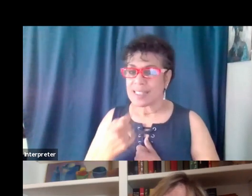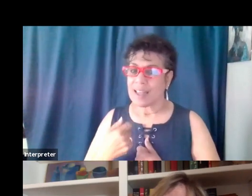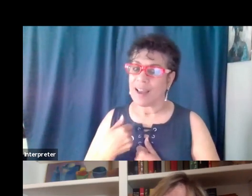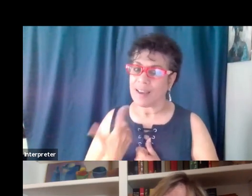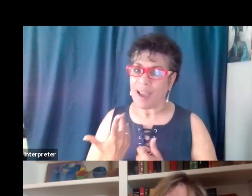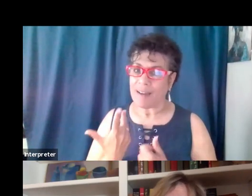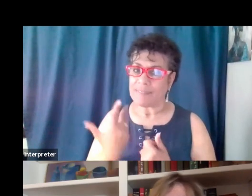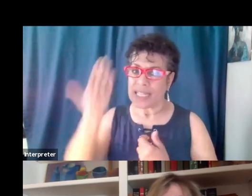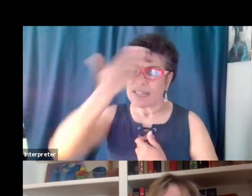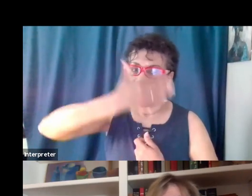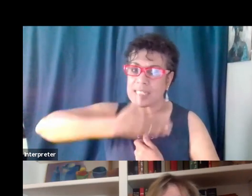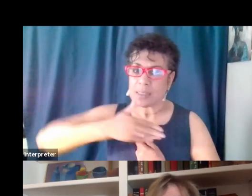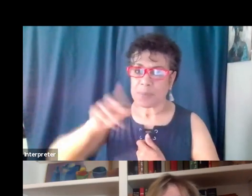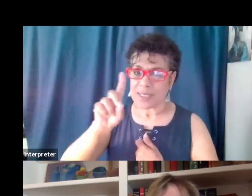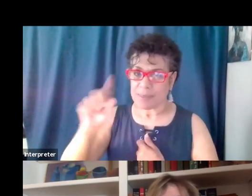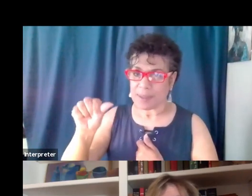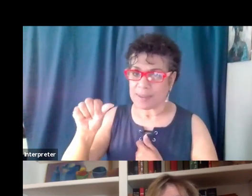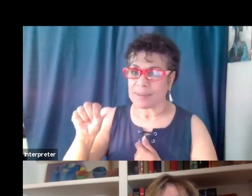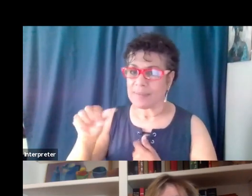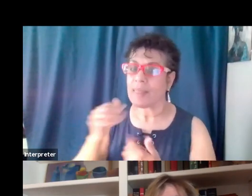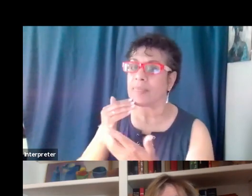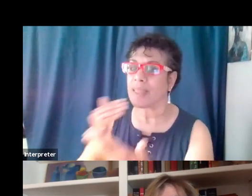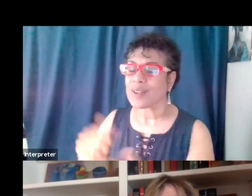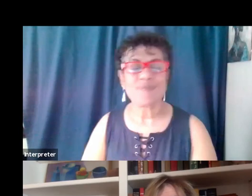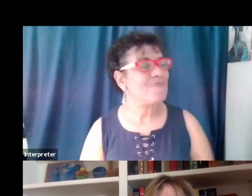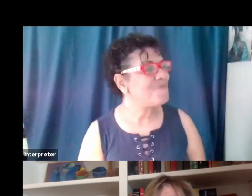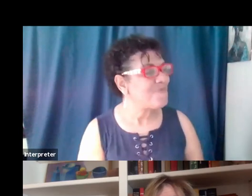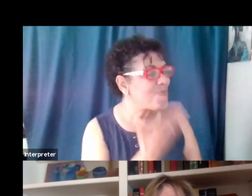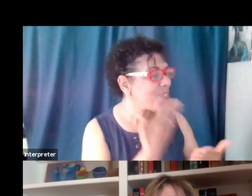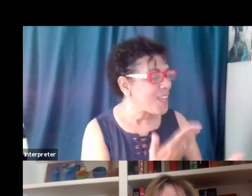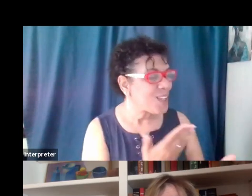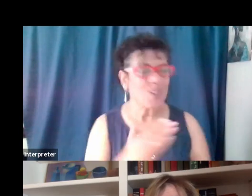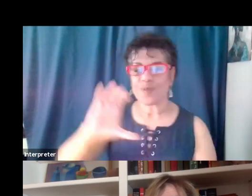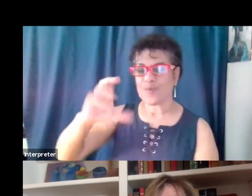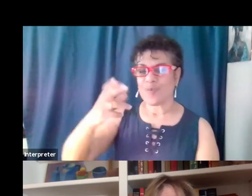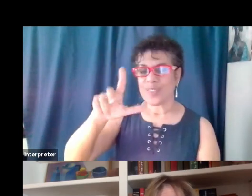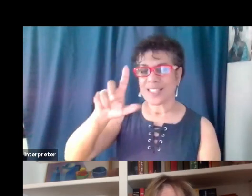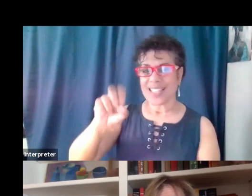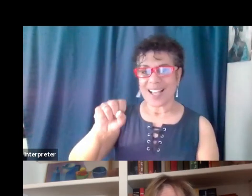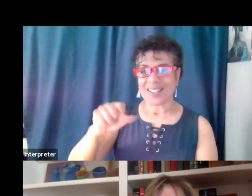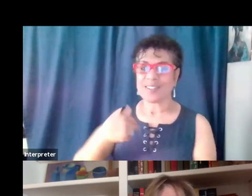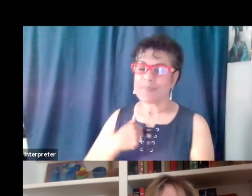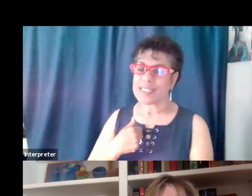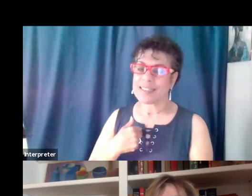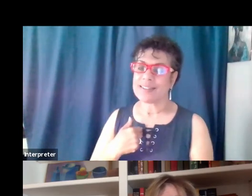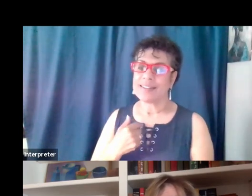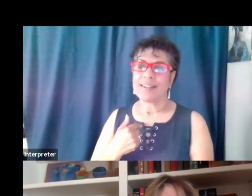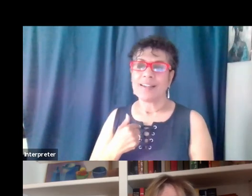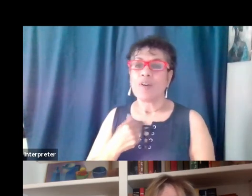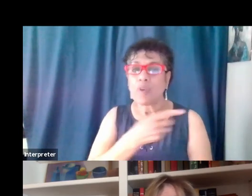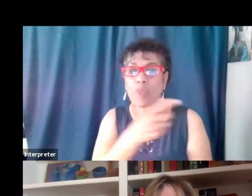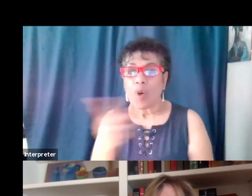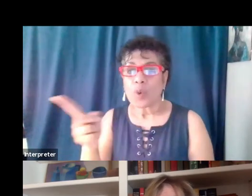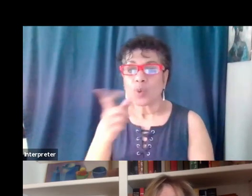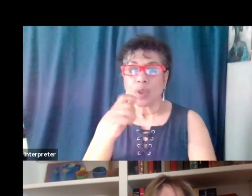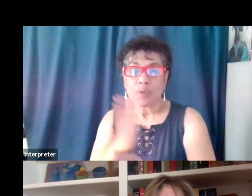Anita. It means a lot, and I am a caveat to music people out there. We